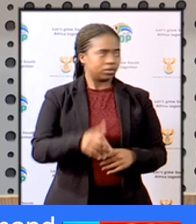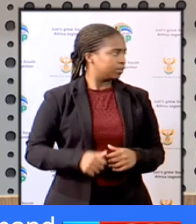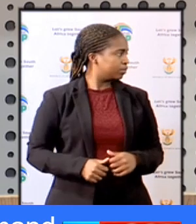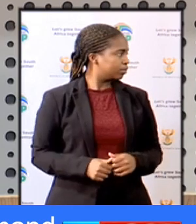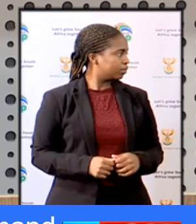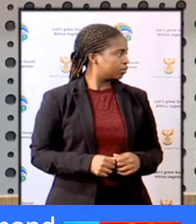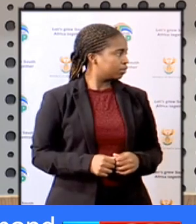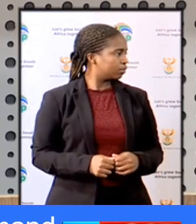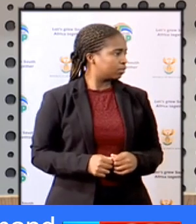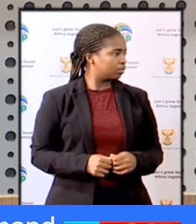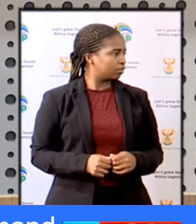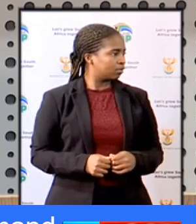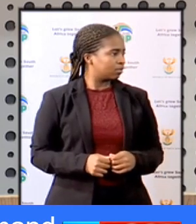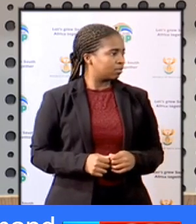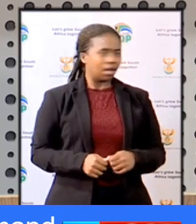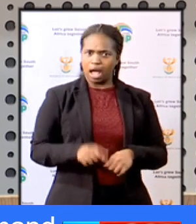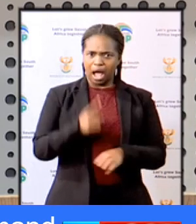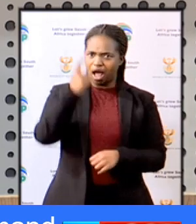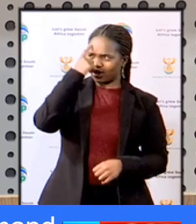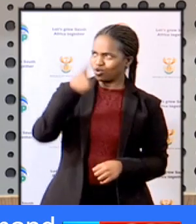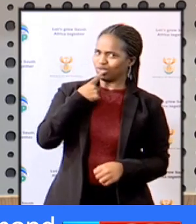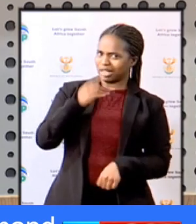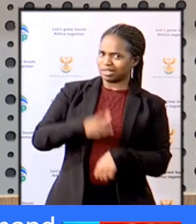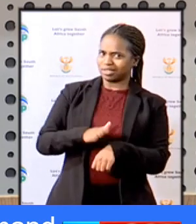you're saying he's spending time in